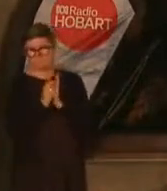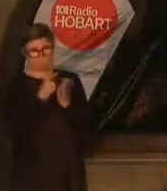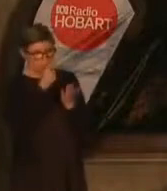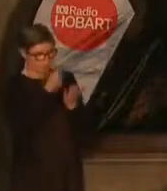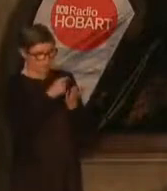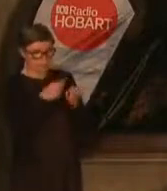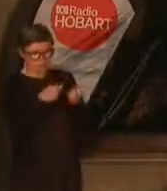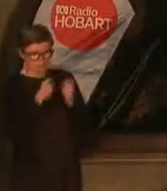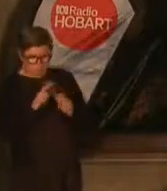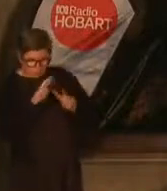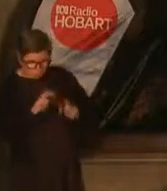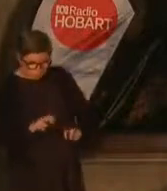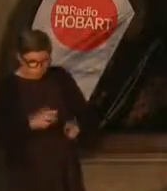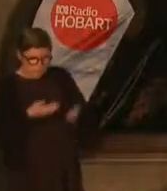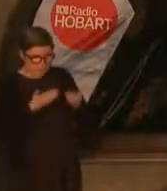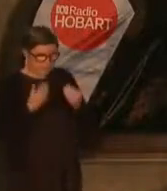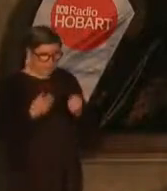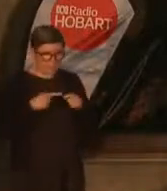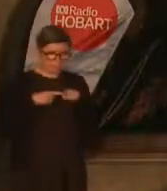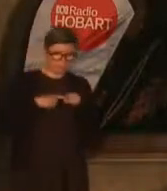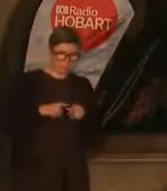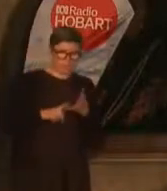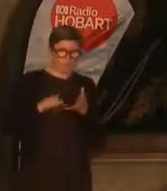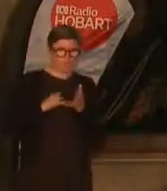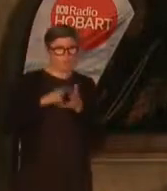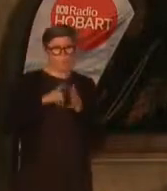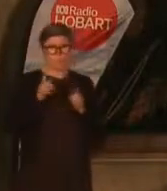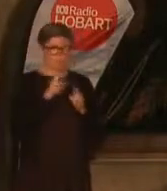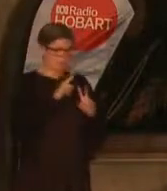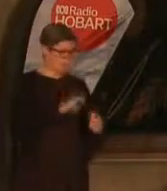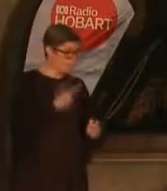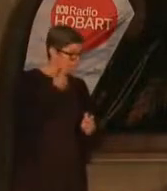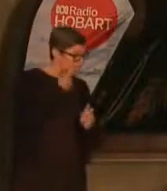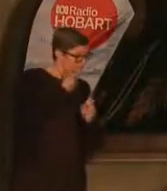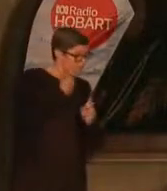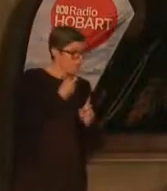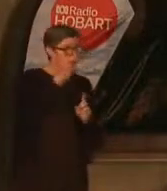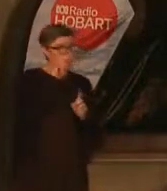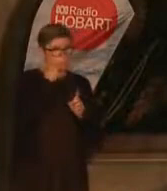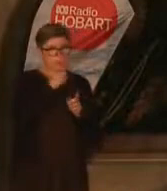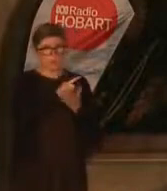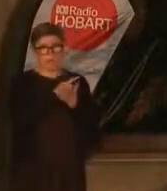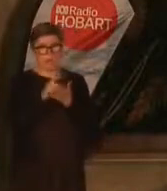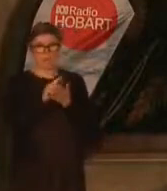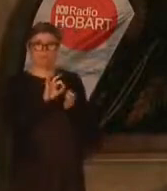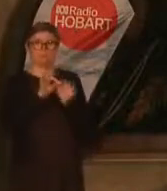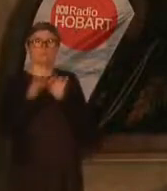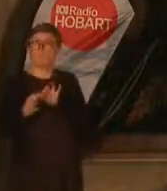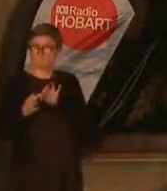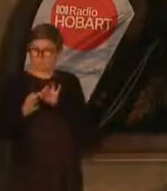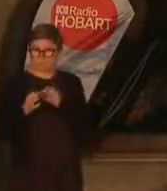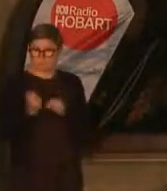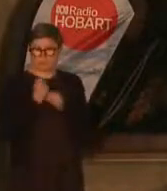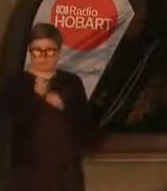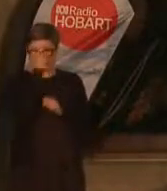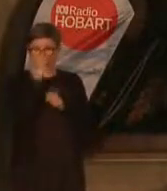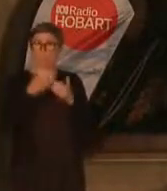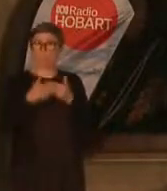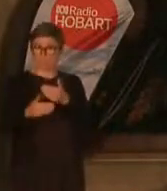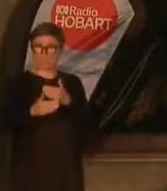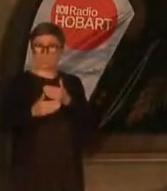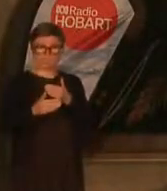those observations, and then use what your analysis tells you to actually interpret and form theory from there.